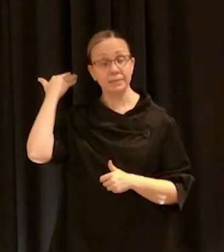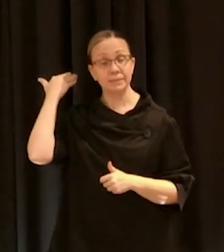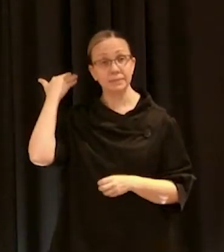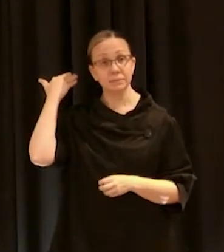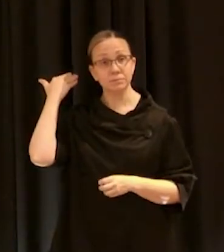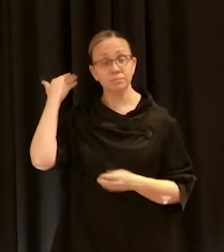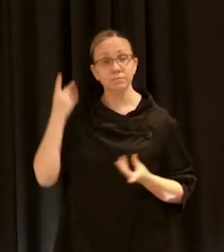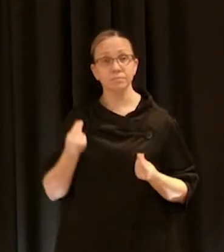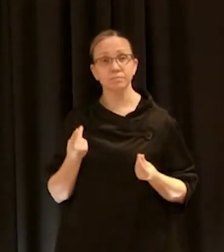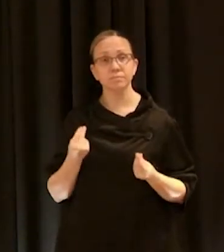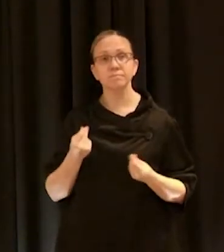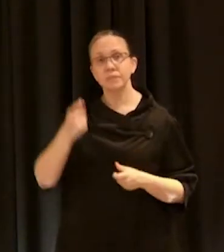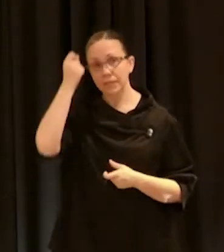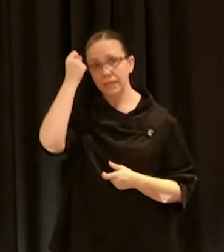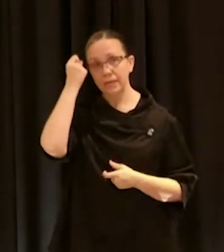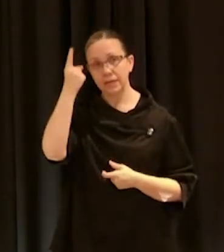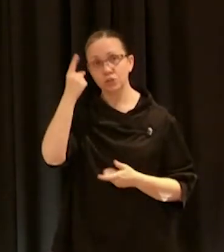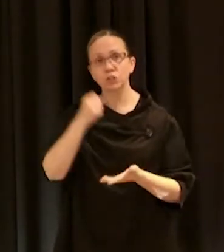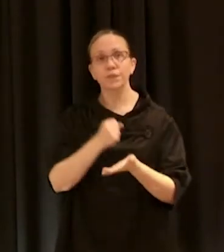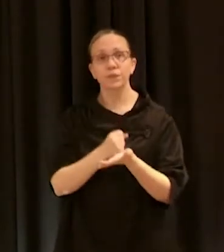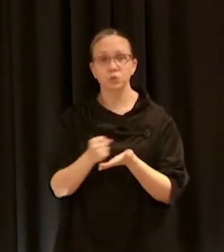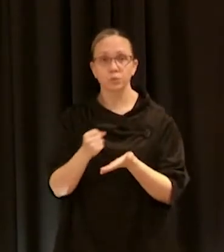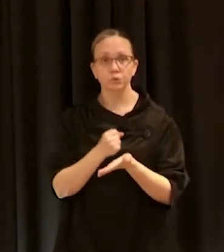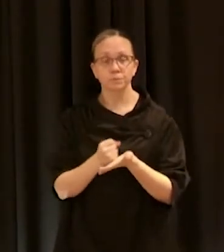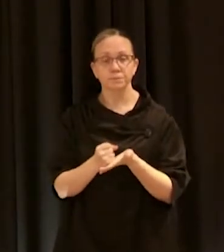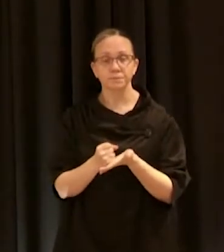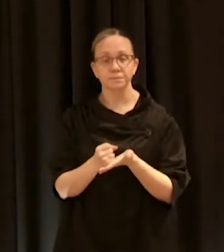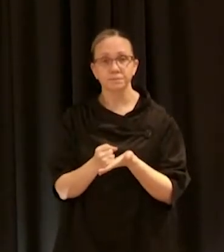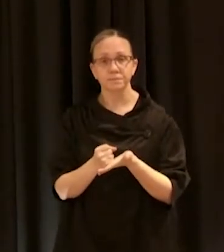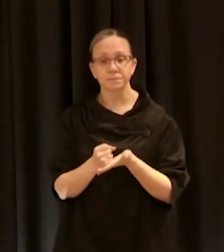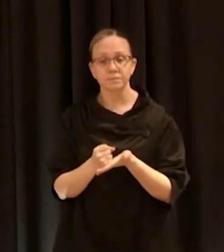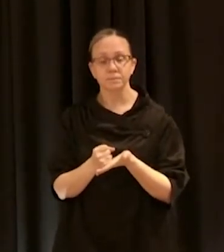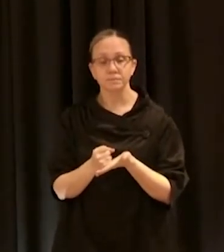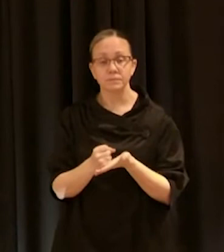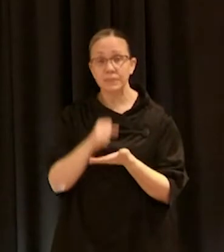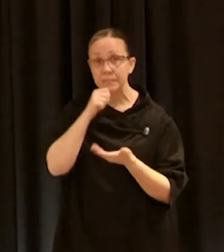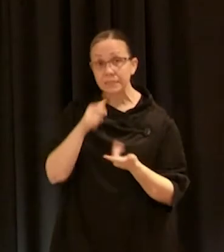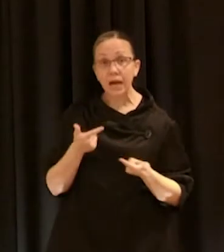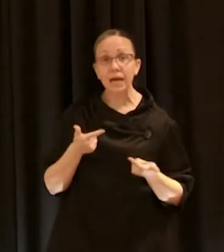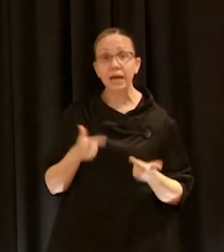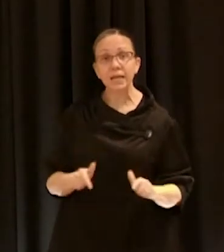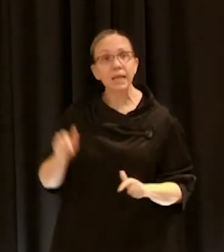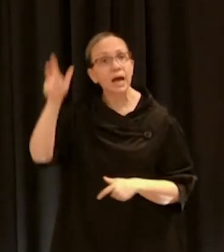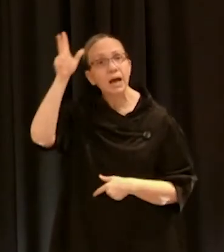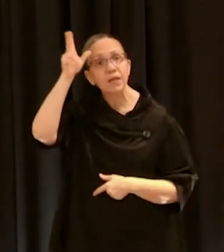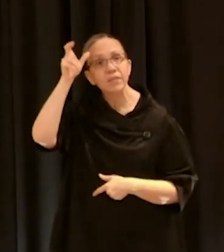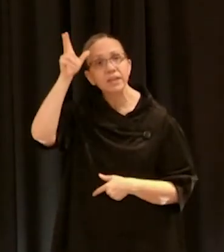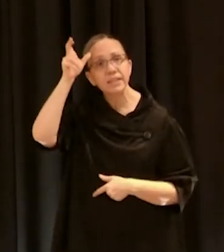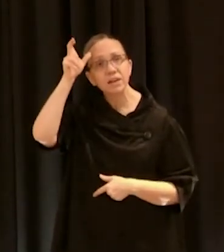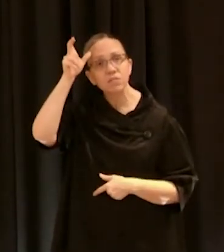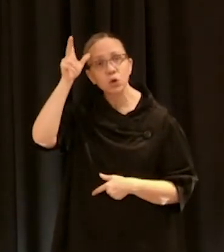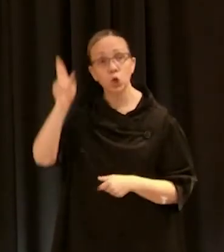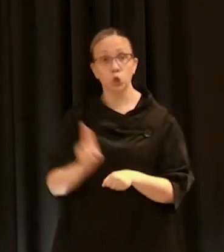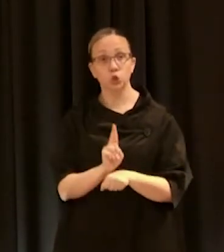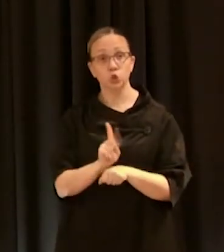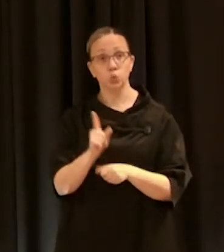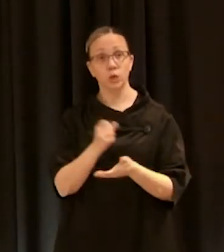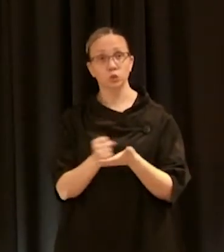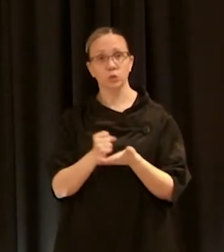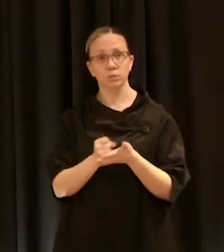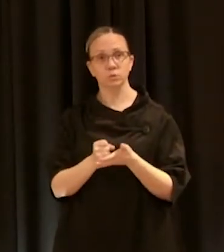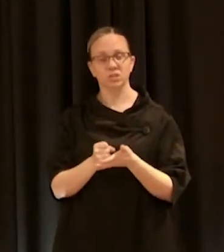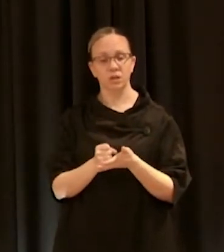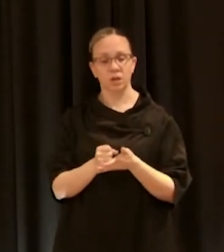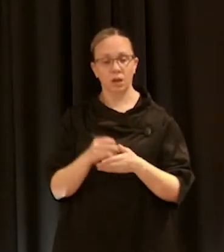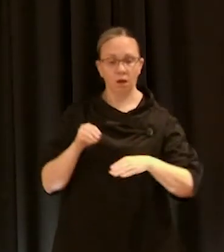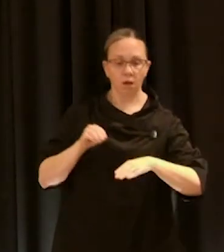us is to understand Scripture and to not allow the devil to take one Scripture and